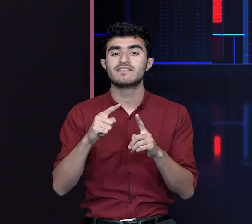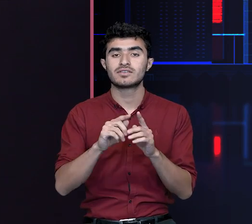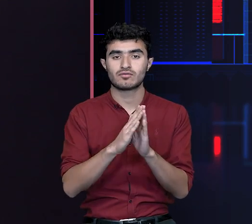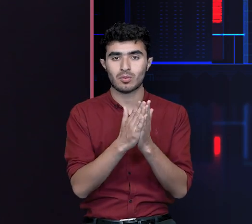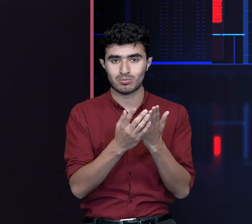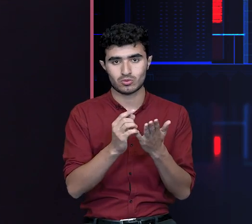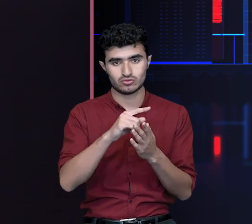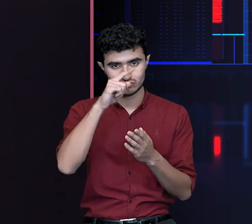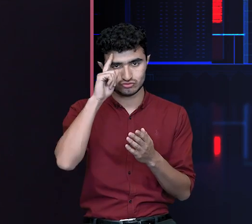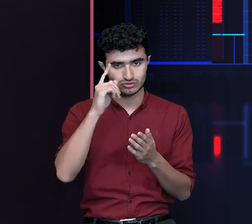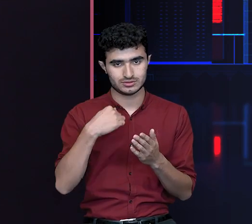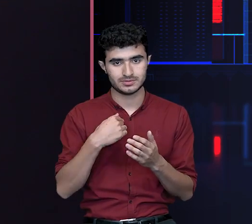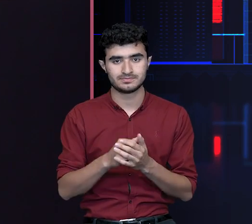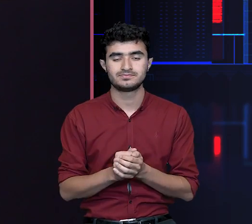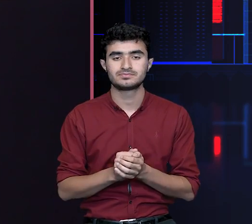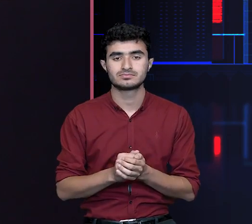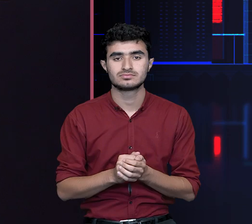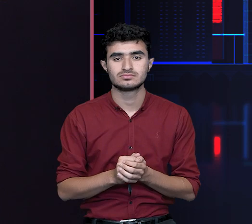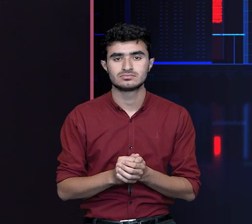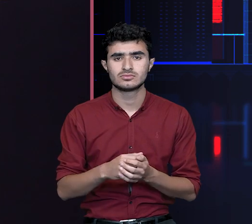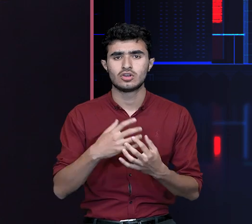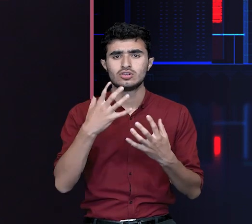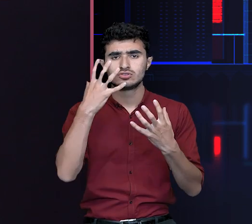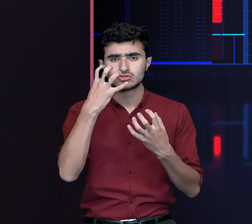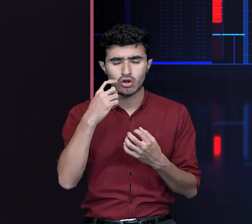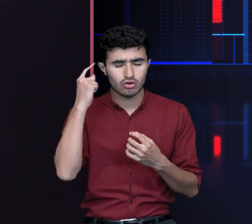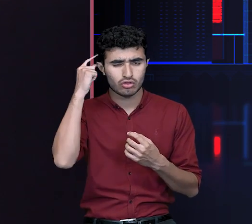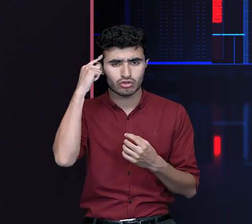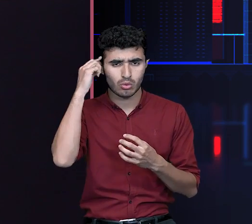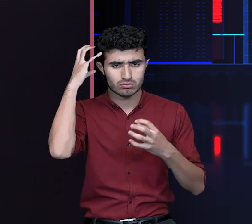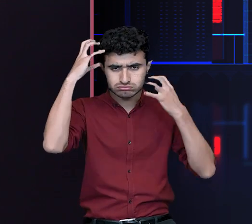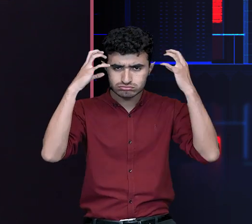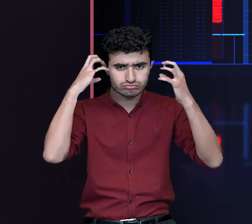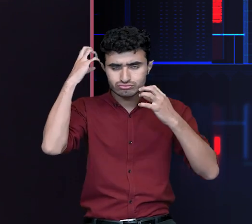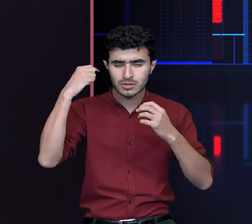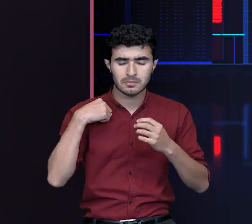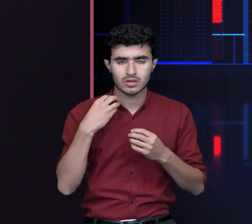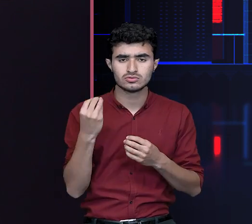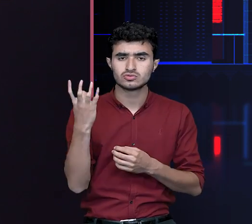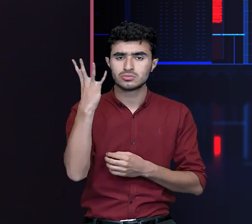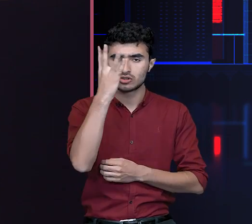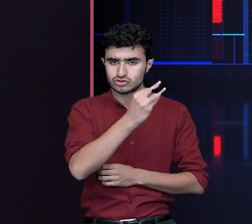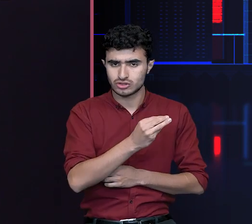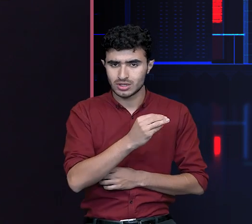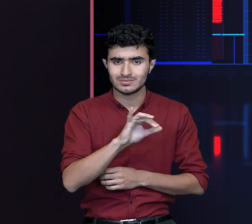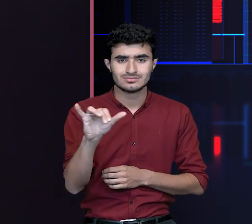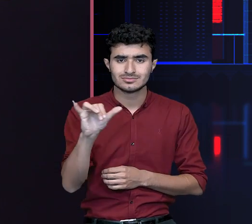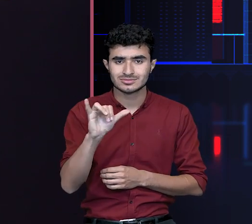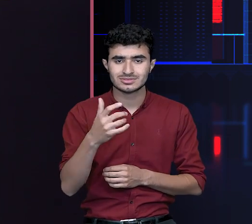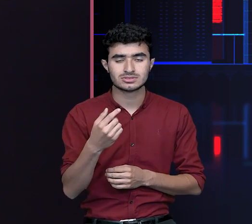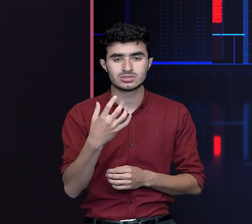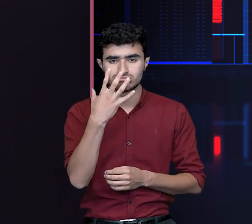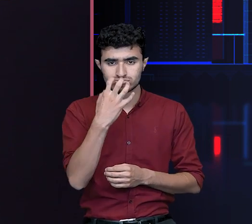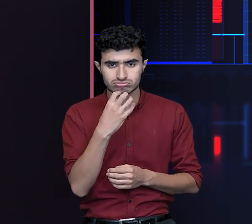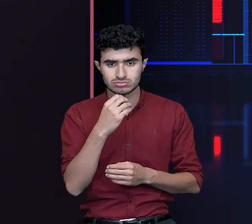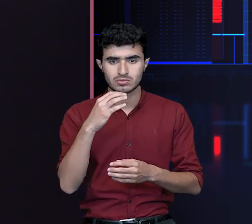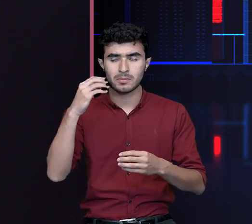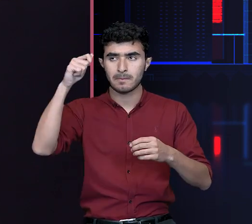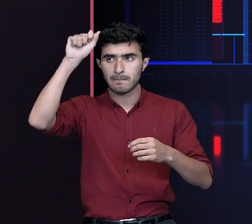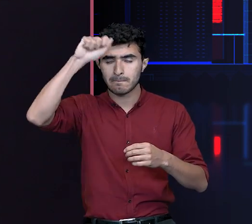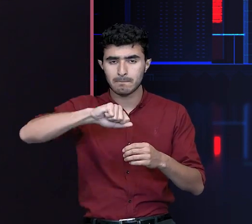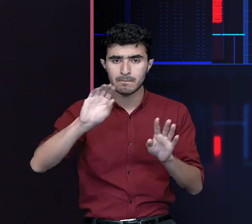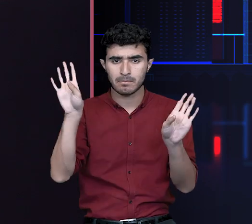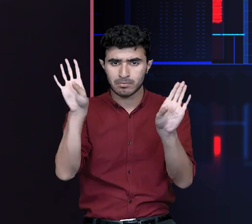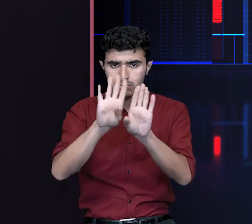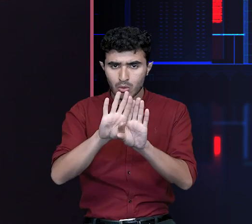is a poem from that. Dark thoughts circle my head day and night. Just like curtains, they block the